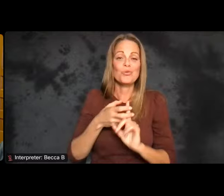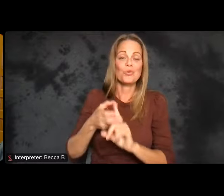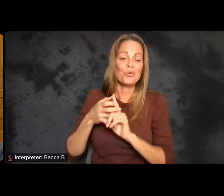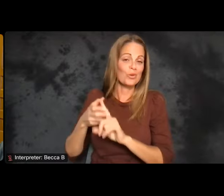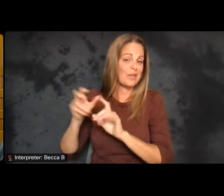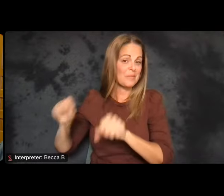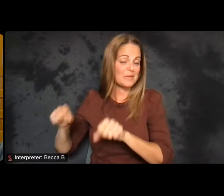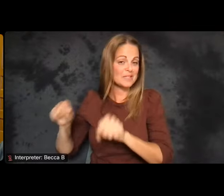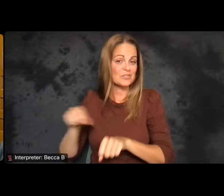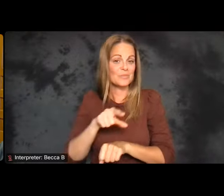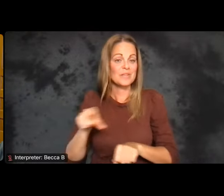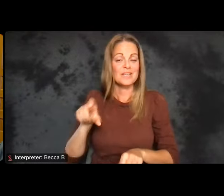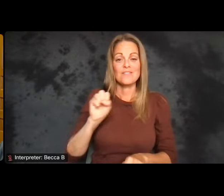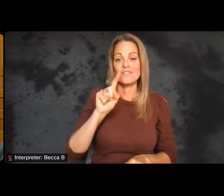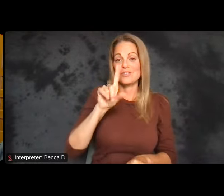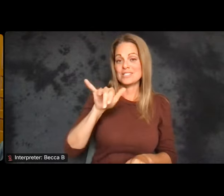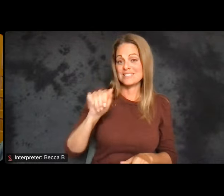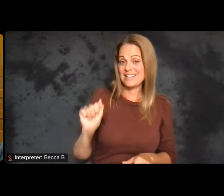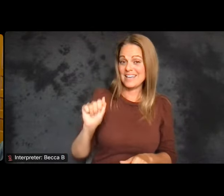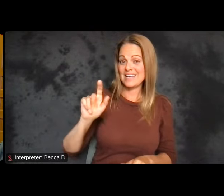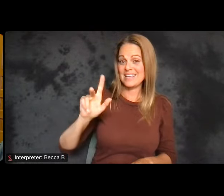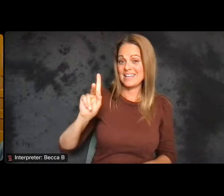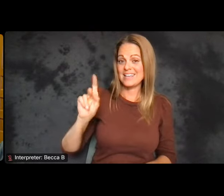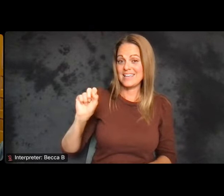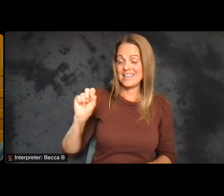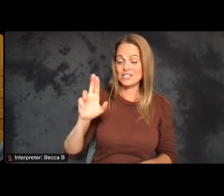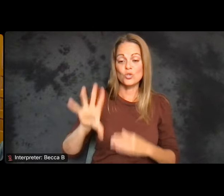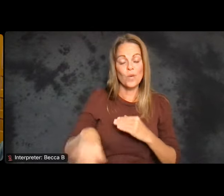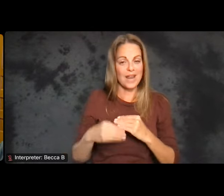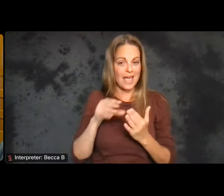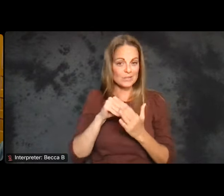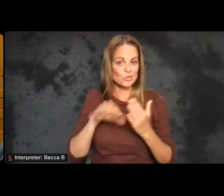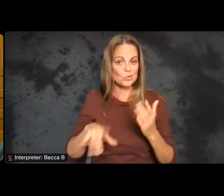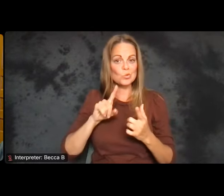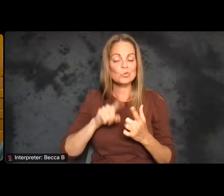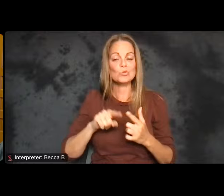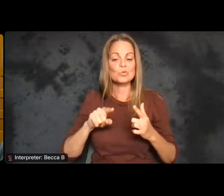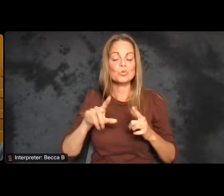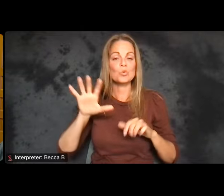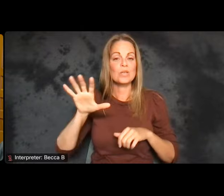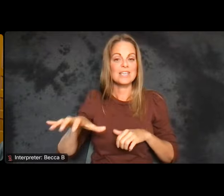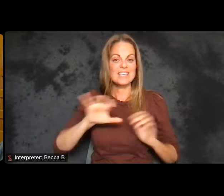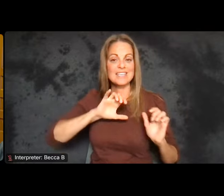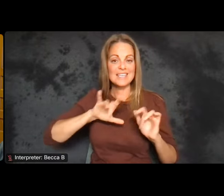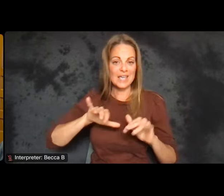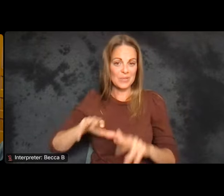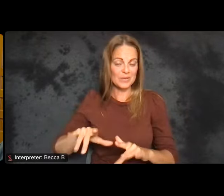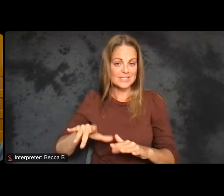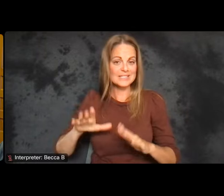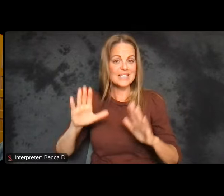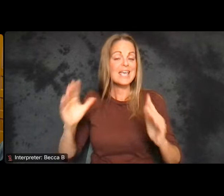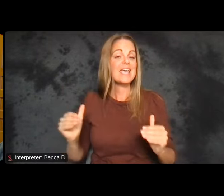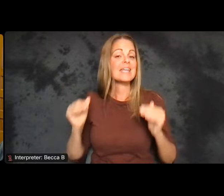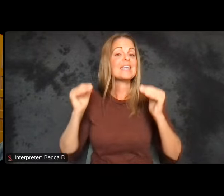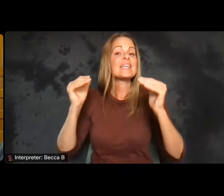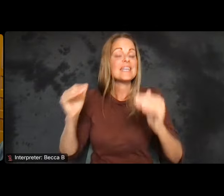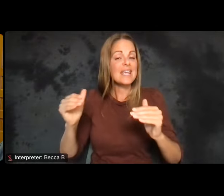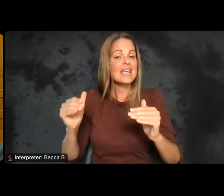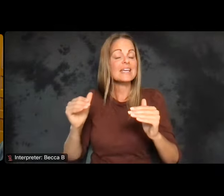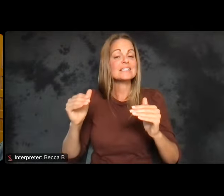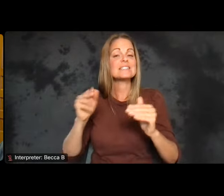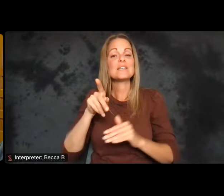partnerships adds students to the campus and creates opportunities for enhanced public safety course offerings in the